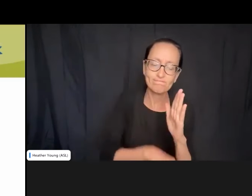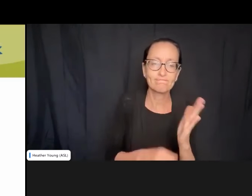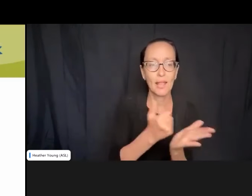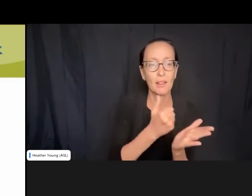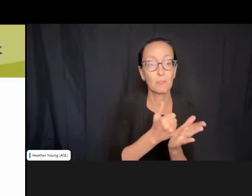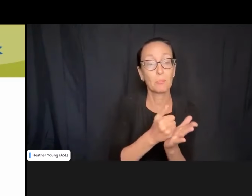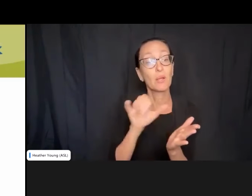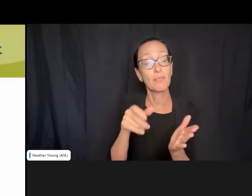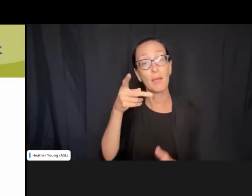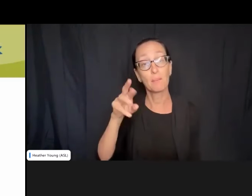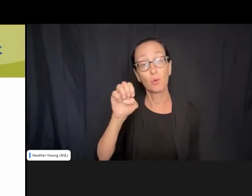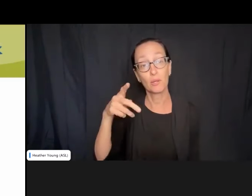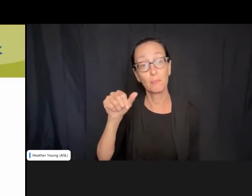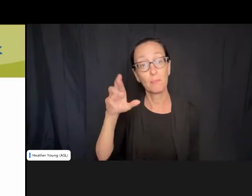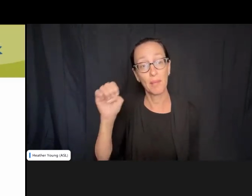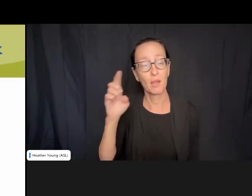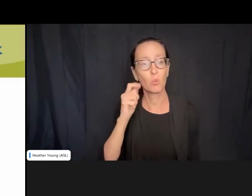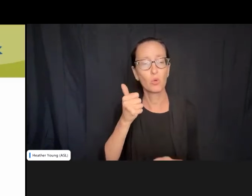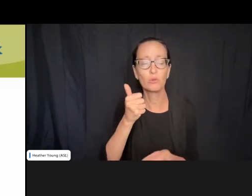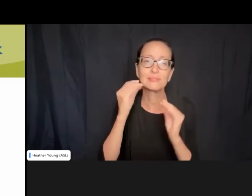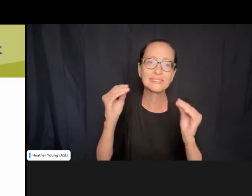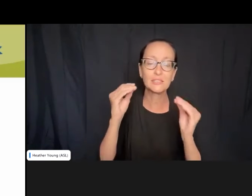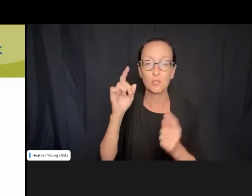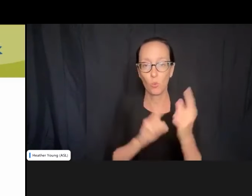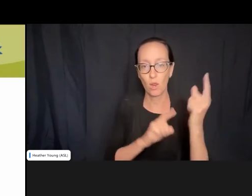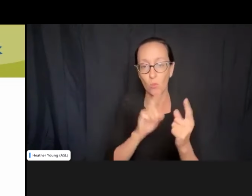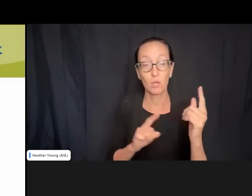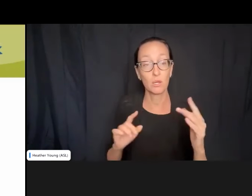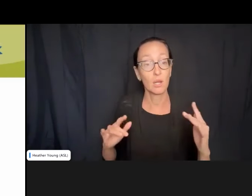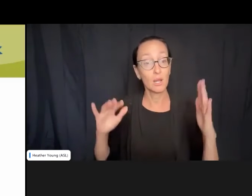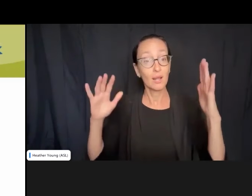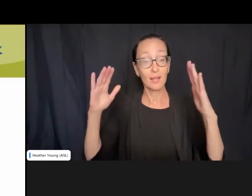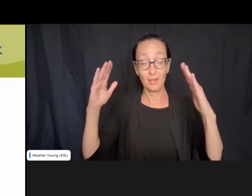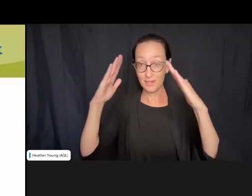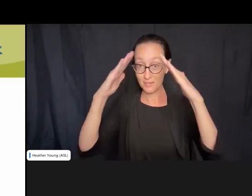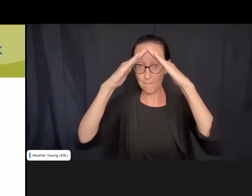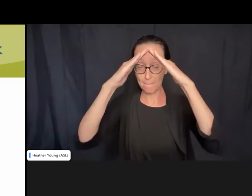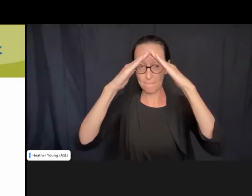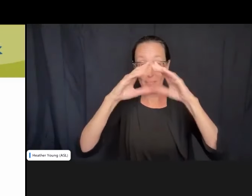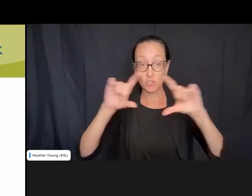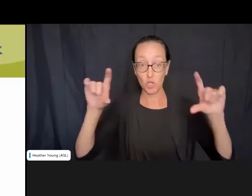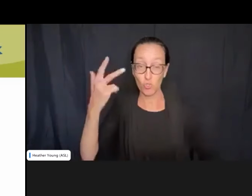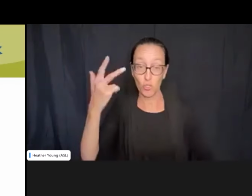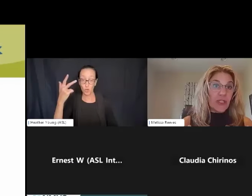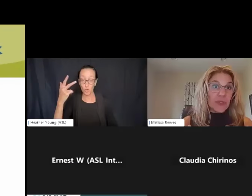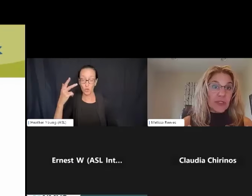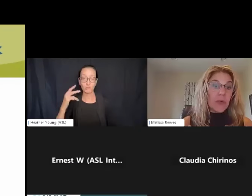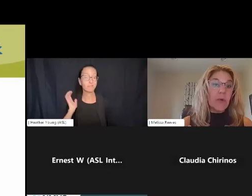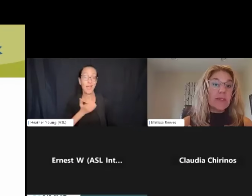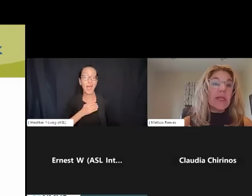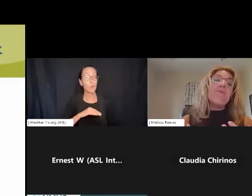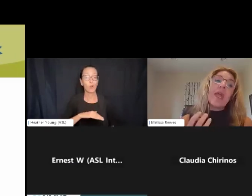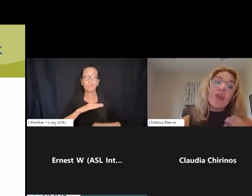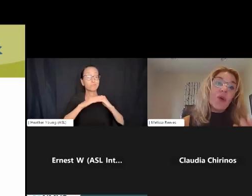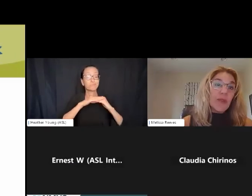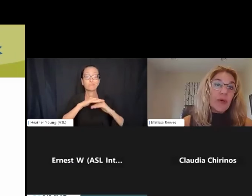do one-on-one supports. And then that highest tier 3 is, again, when have we reached our limits of what we can do in